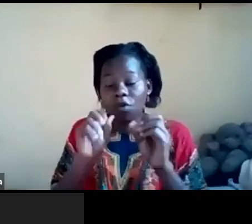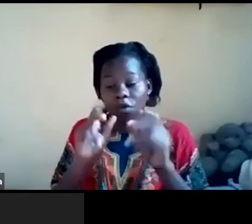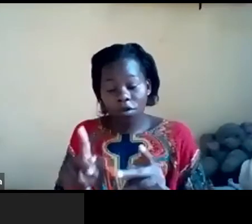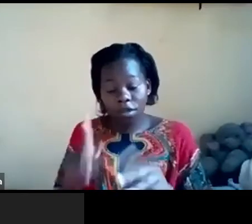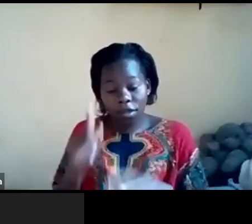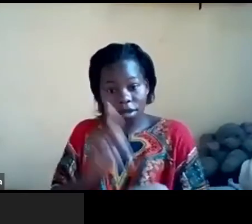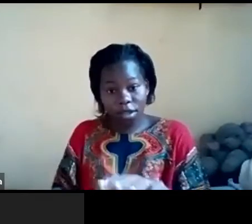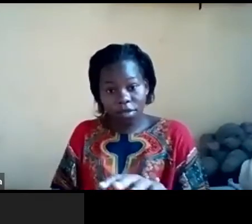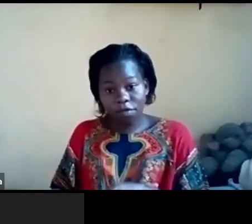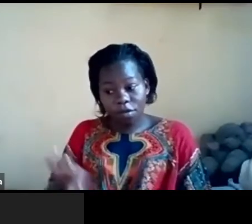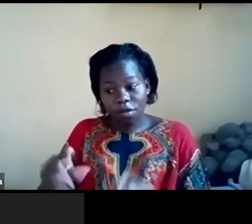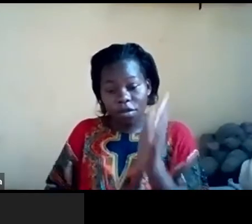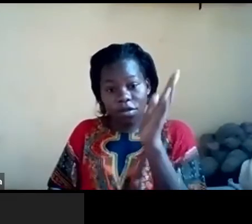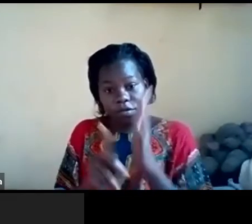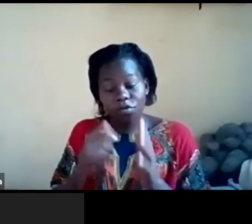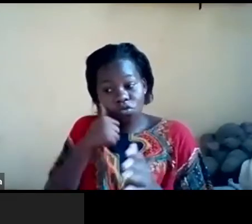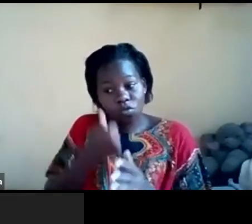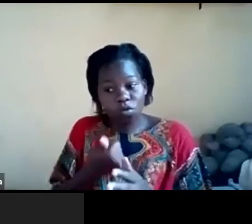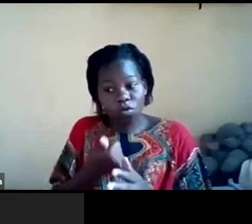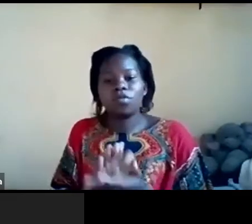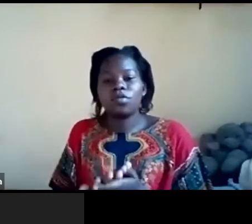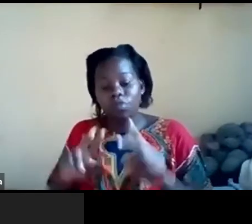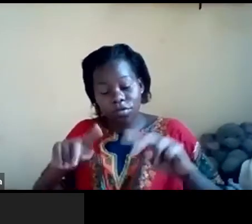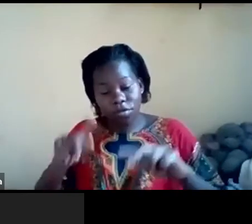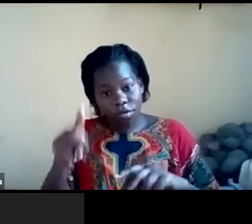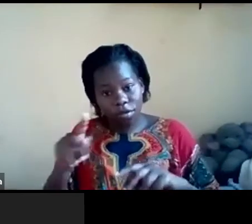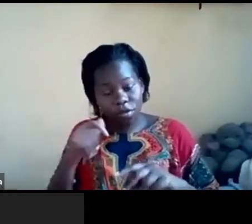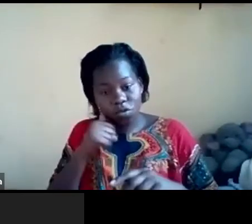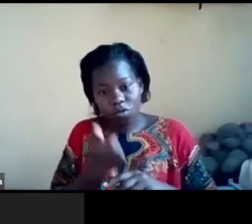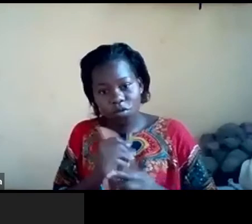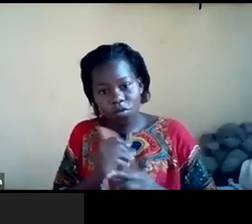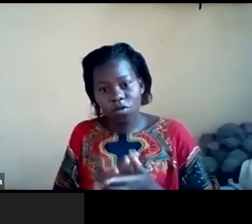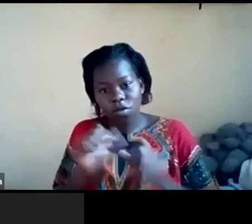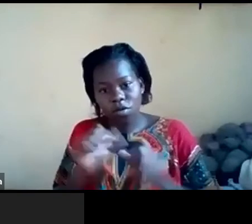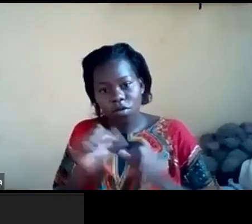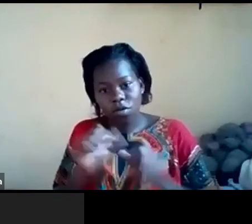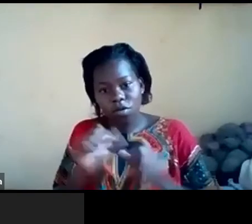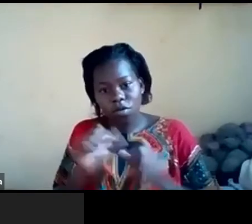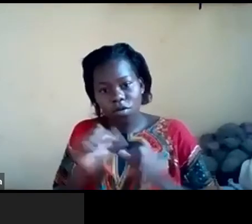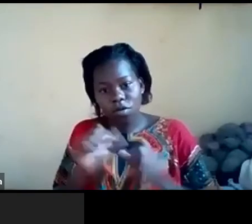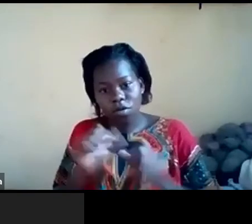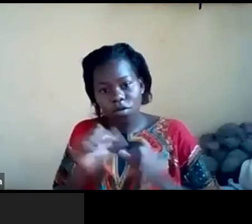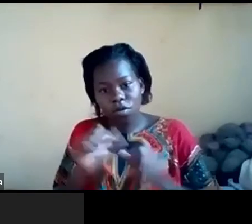out for that one. You can go on our website. You should find a lot of information there, which is